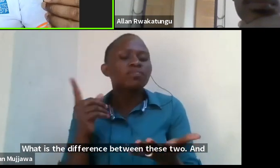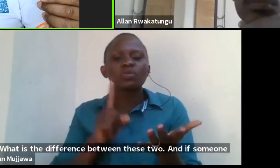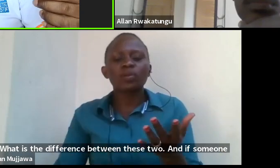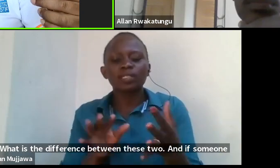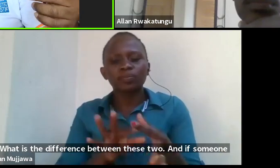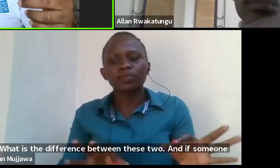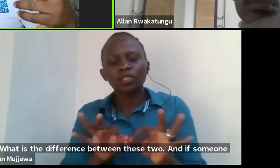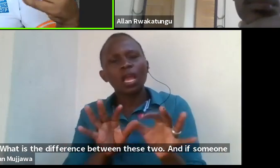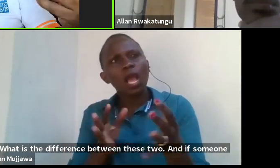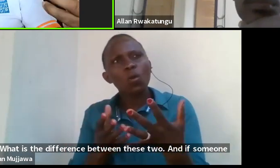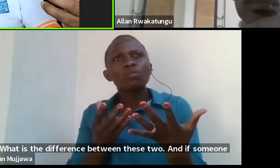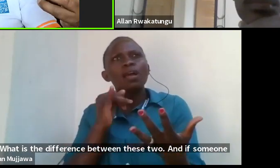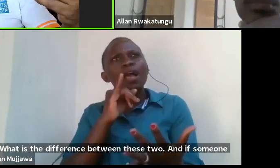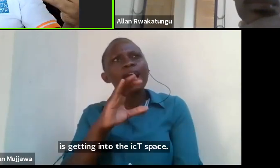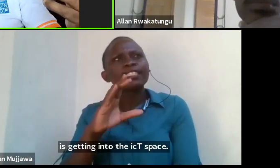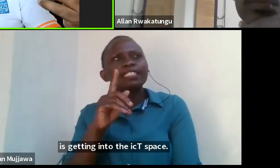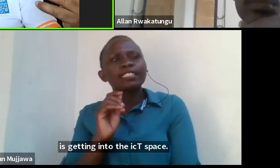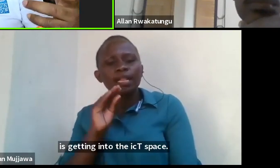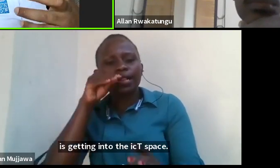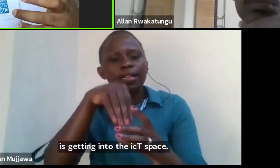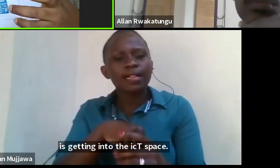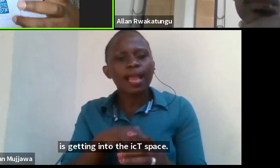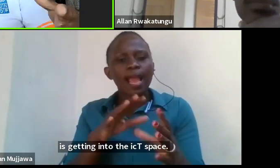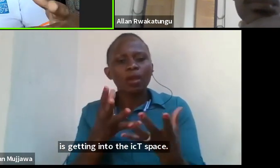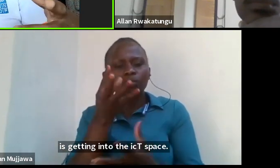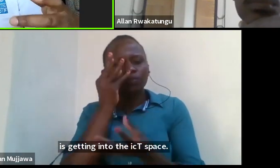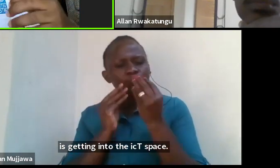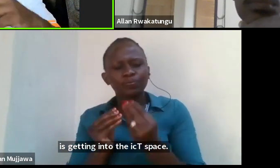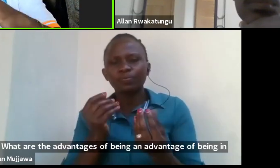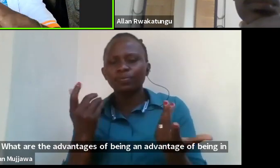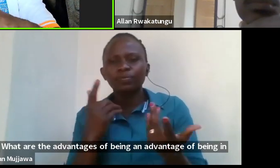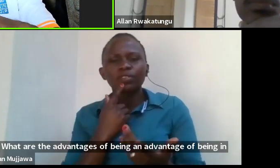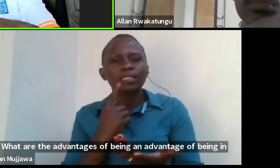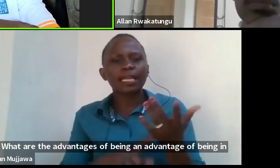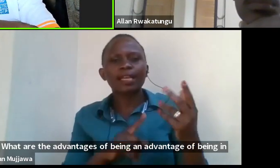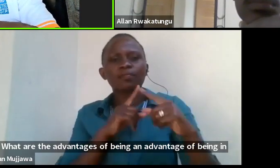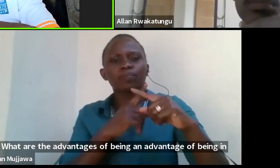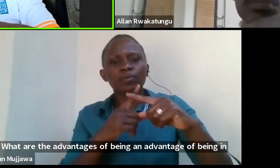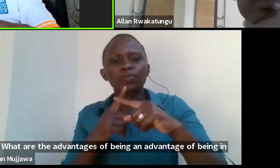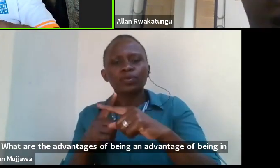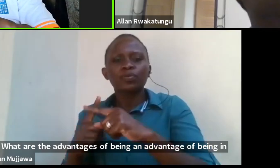space, what are the advantages of being in one and the disadvantages of being in another?